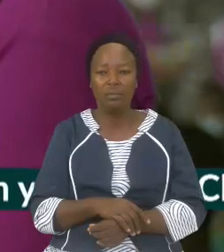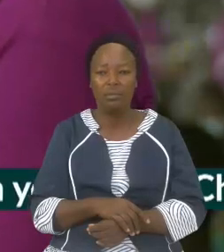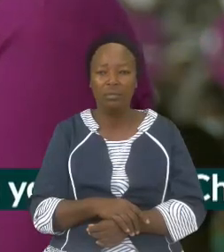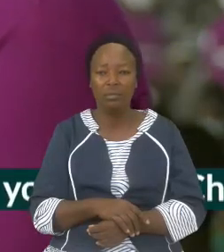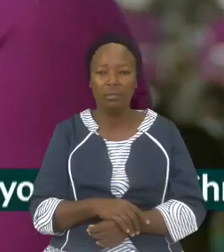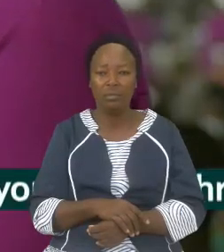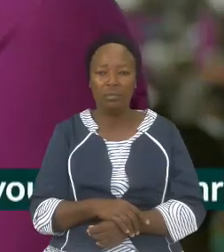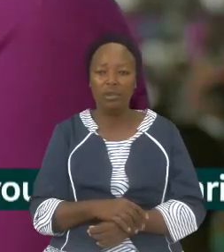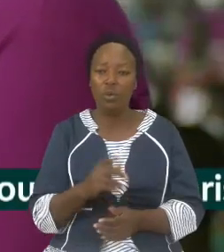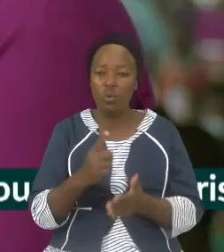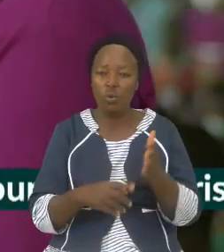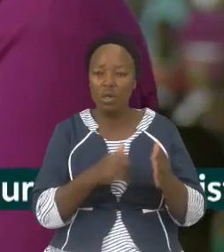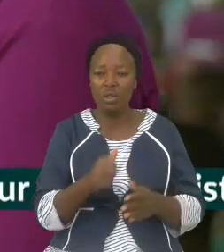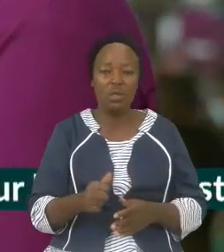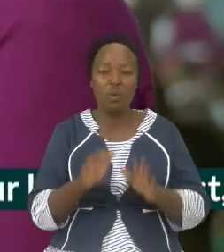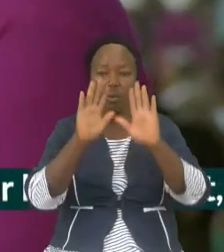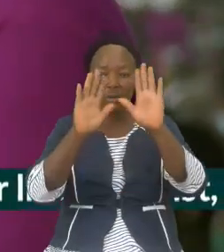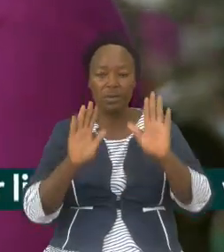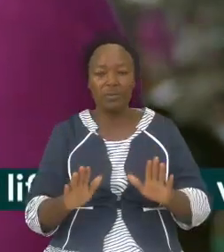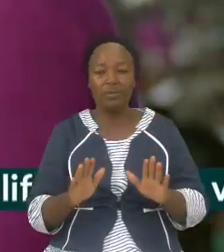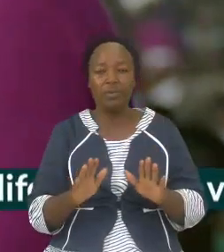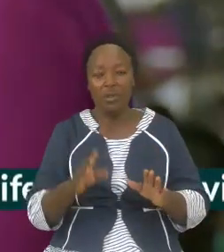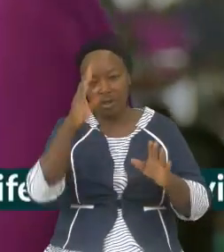What a glorious decision you've taken tonight.